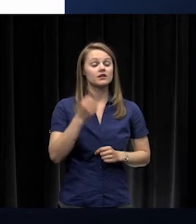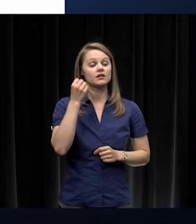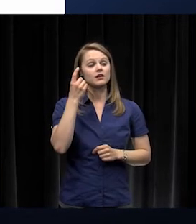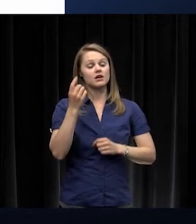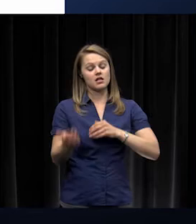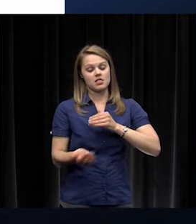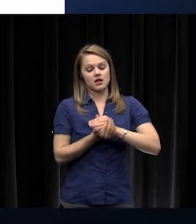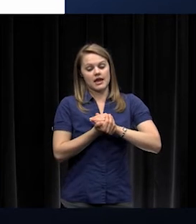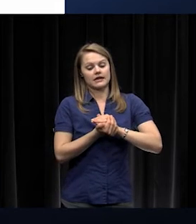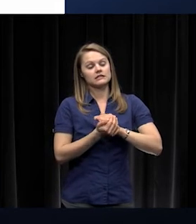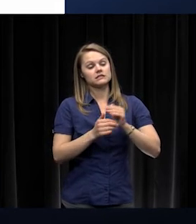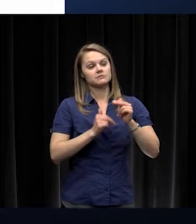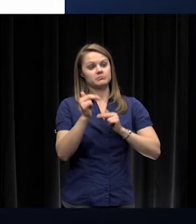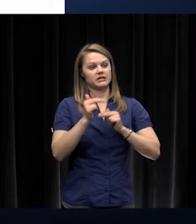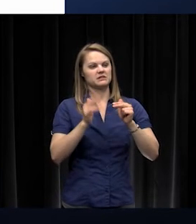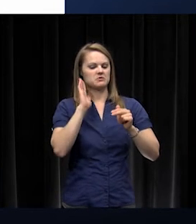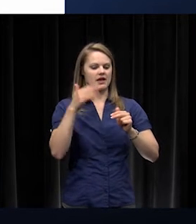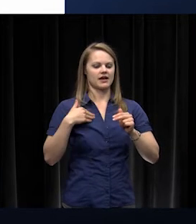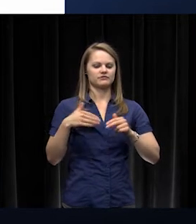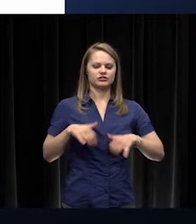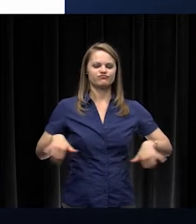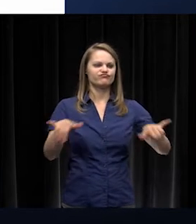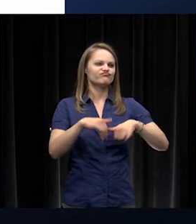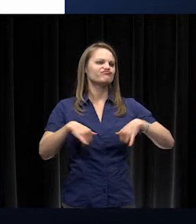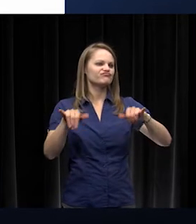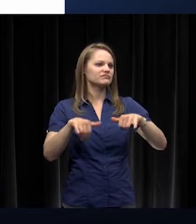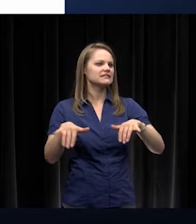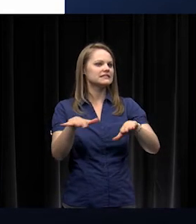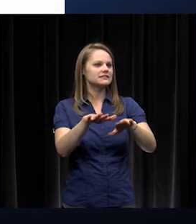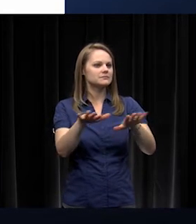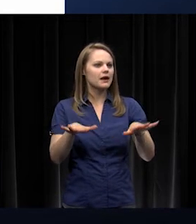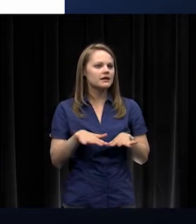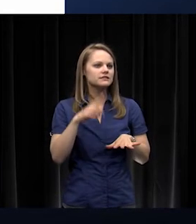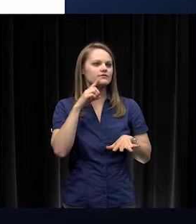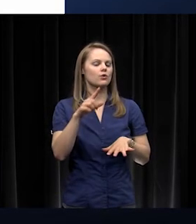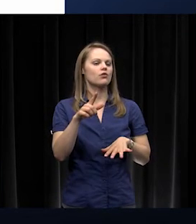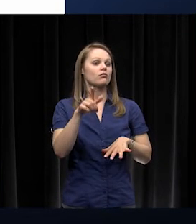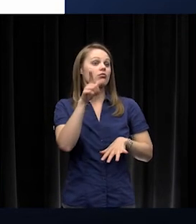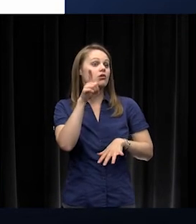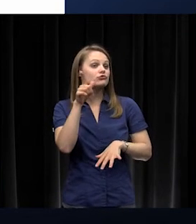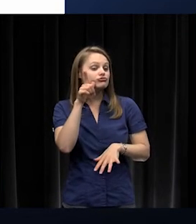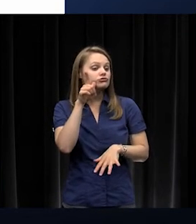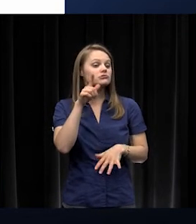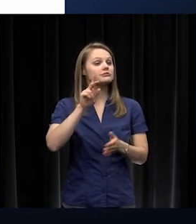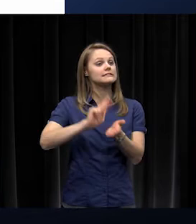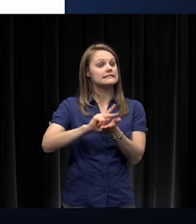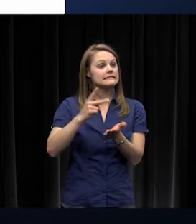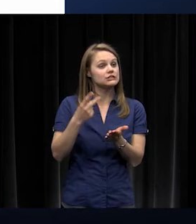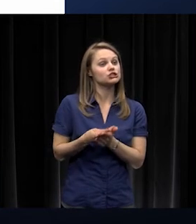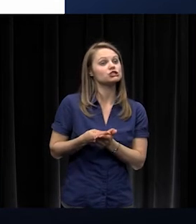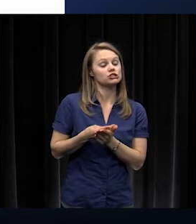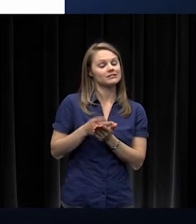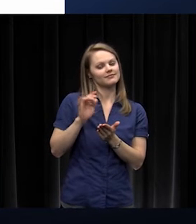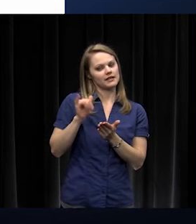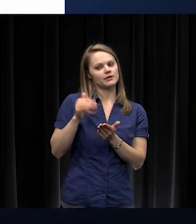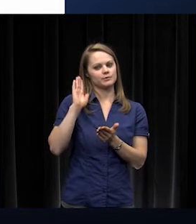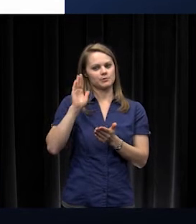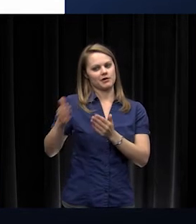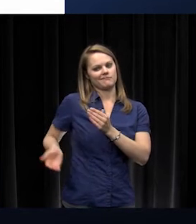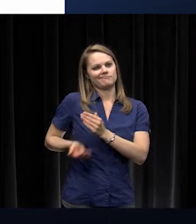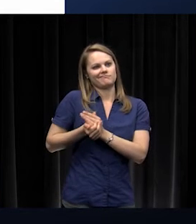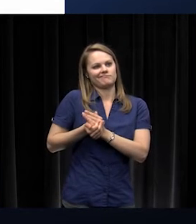common space that'll be used for lunches for the SOAR program. The kitchen is part of our addition, which is just to the